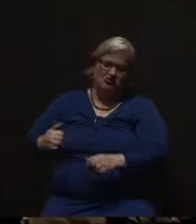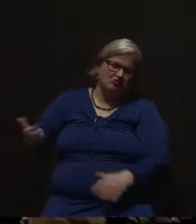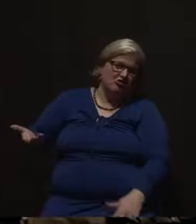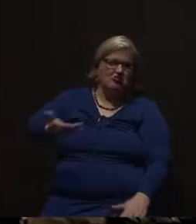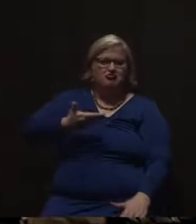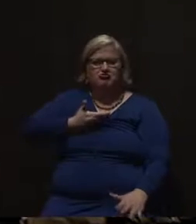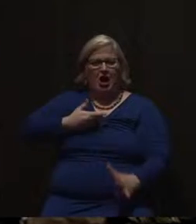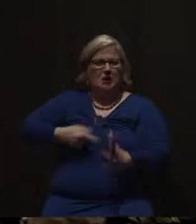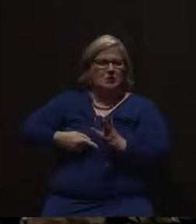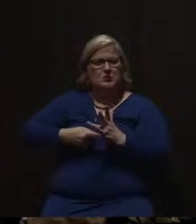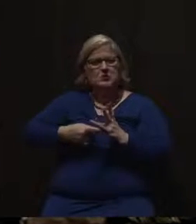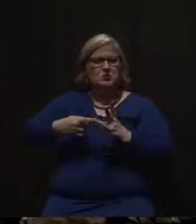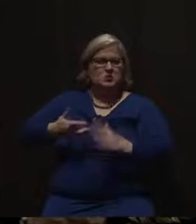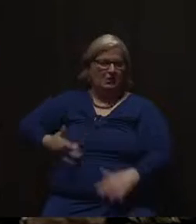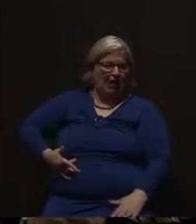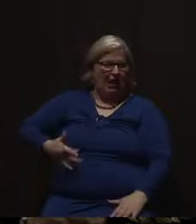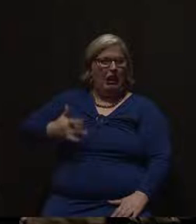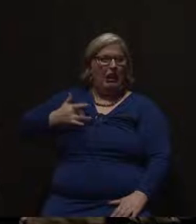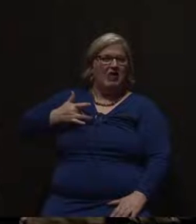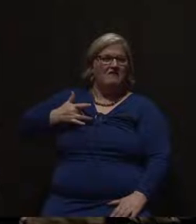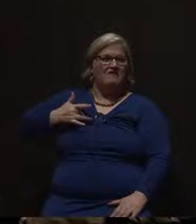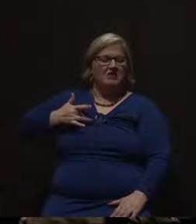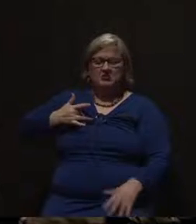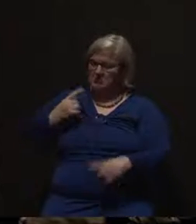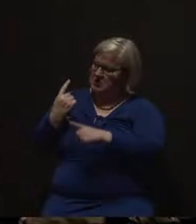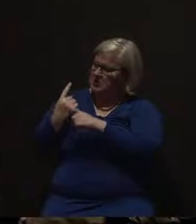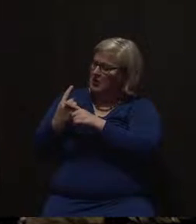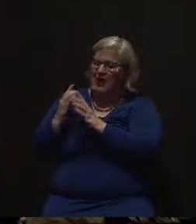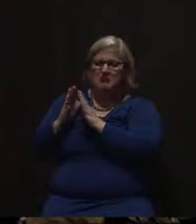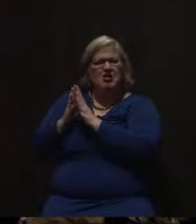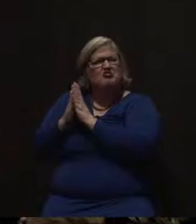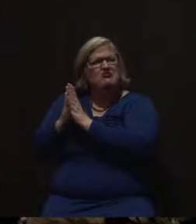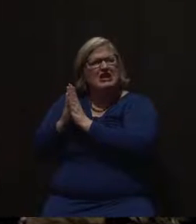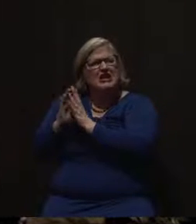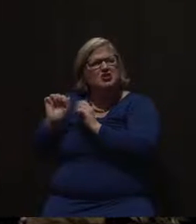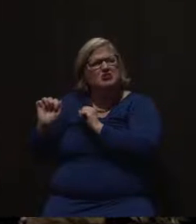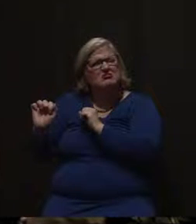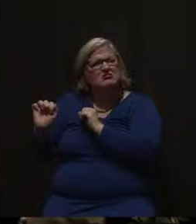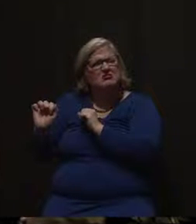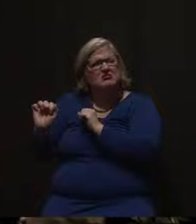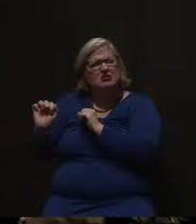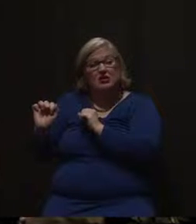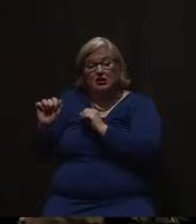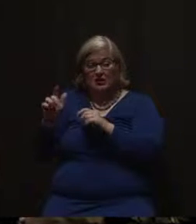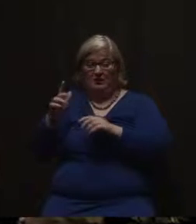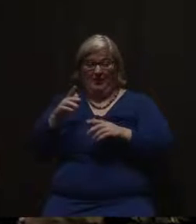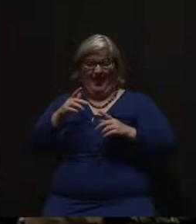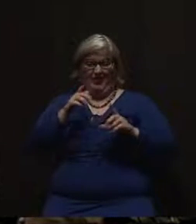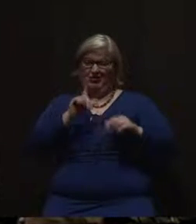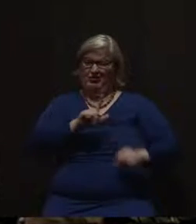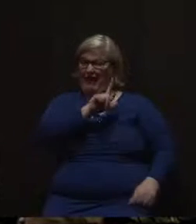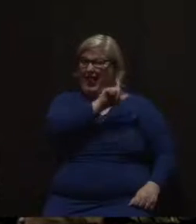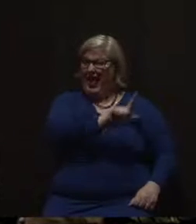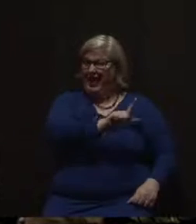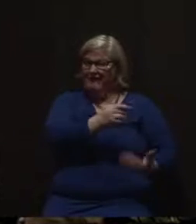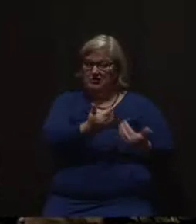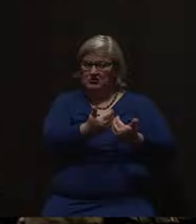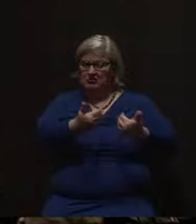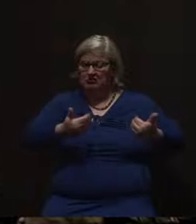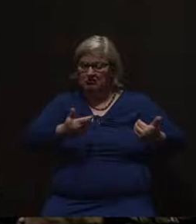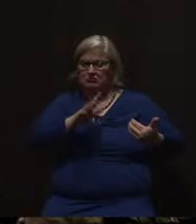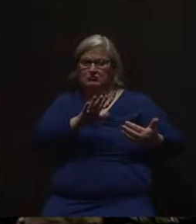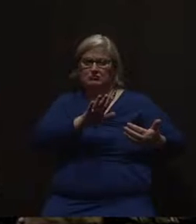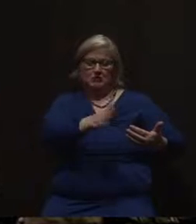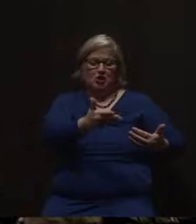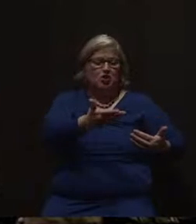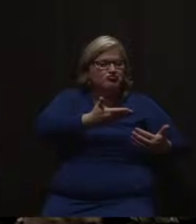what doesn't interest. So they talk about religion, and that won't convince anybody on the left. And the left talk about the right